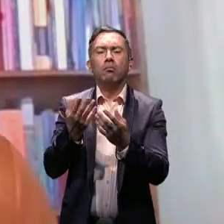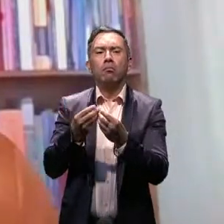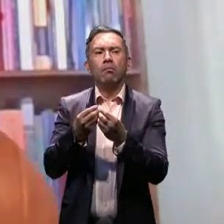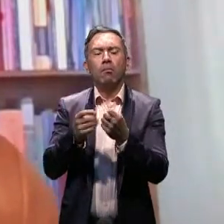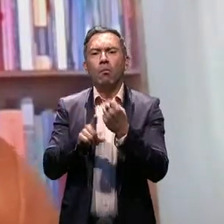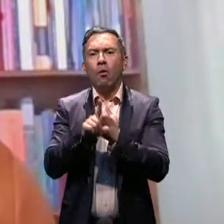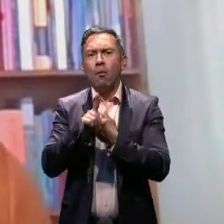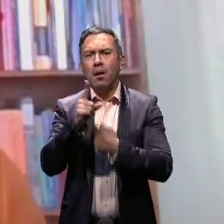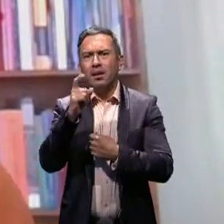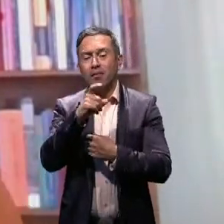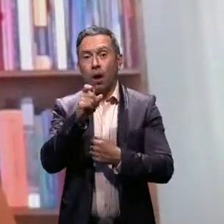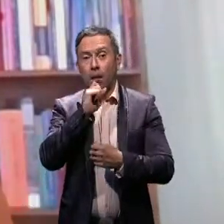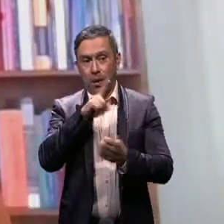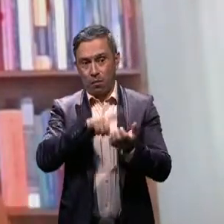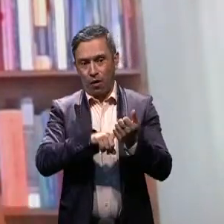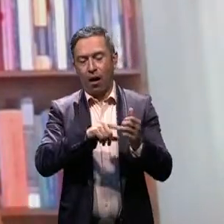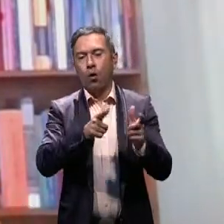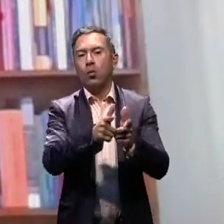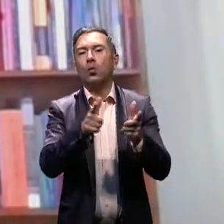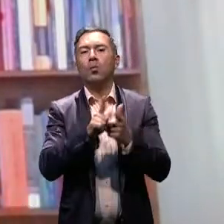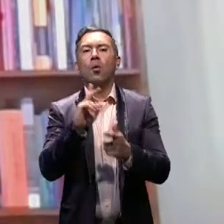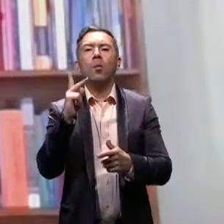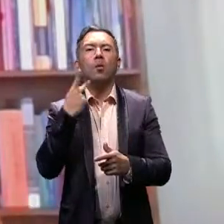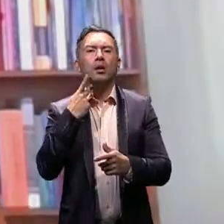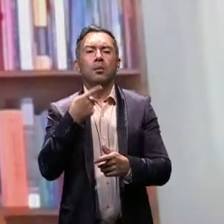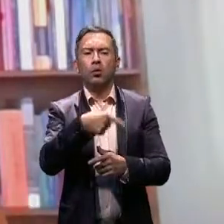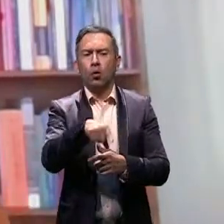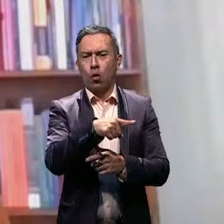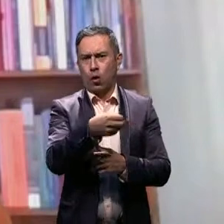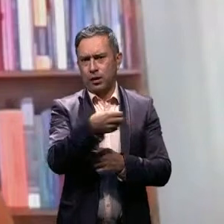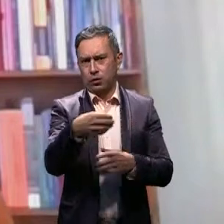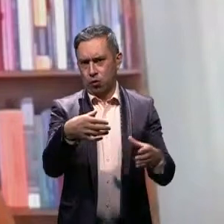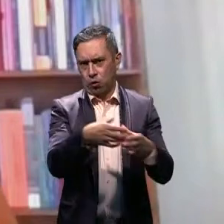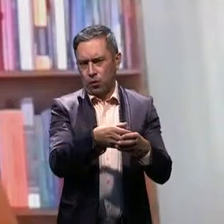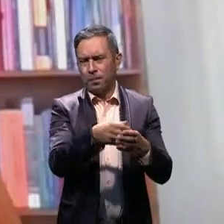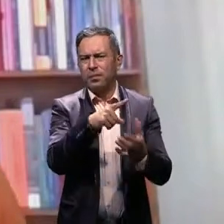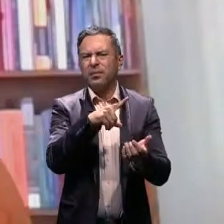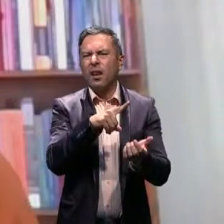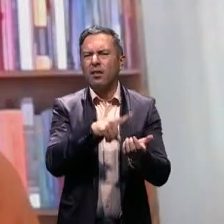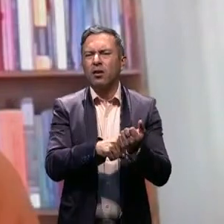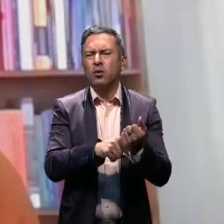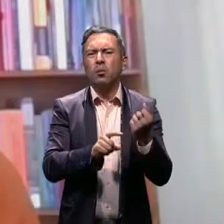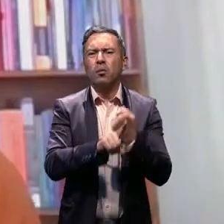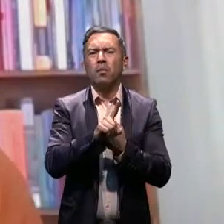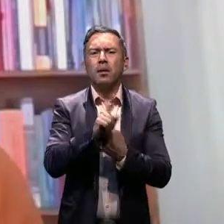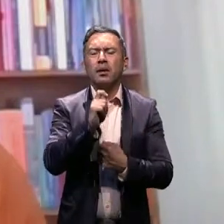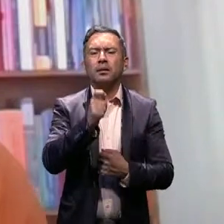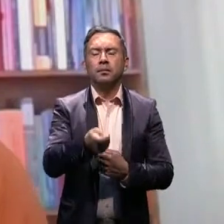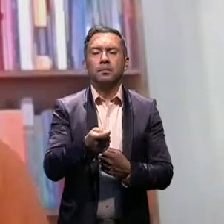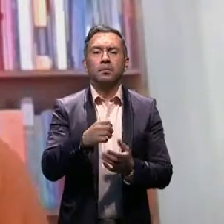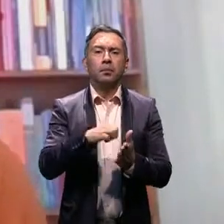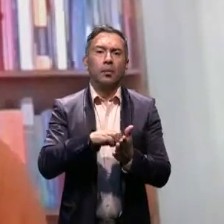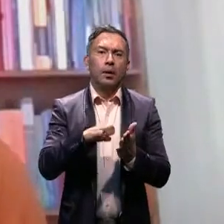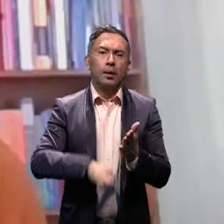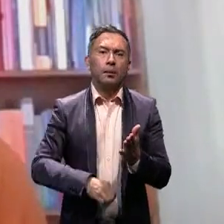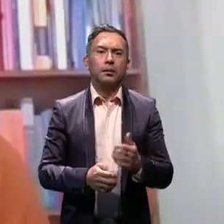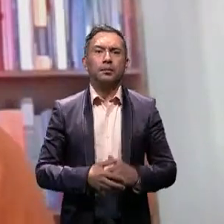represent inside the organization or political party, but also regarding